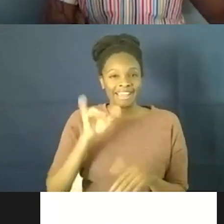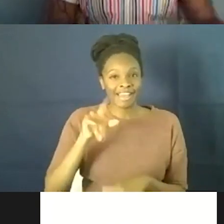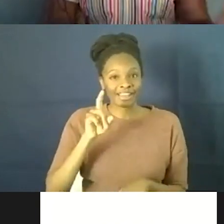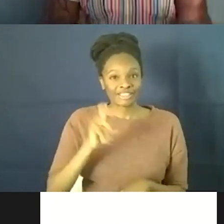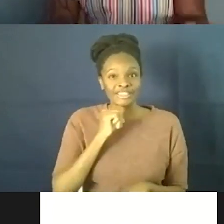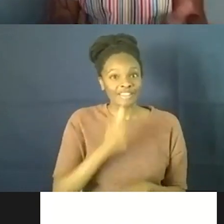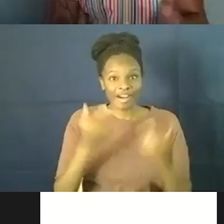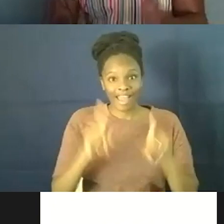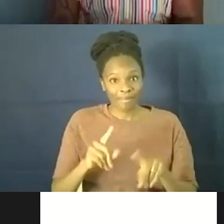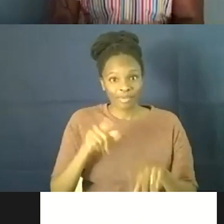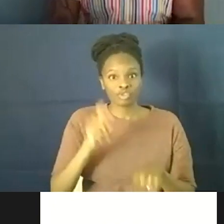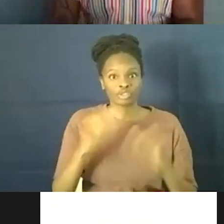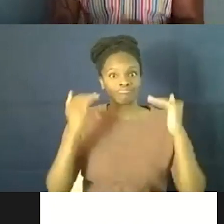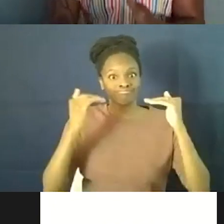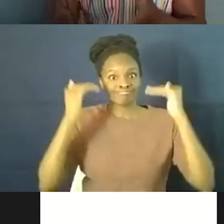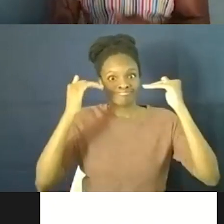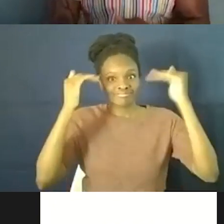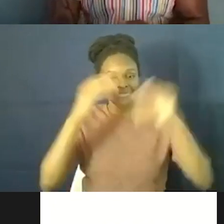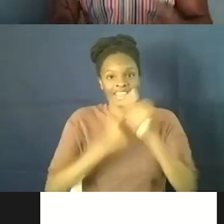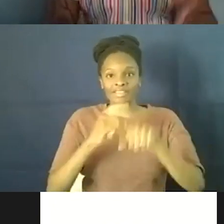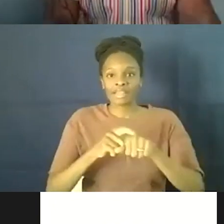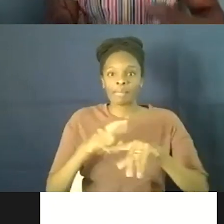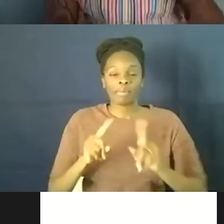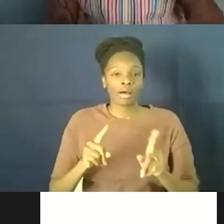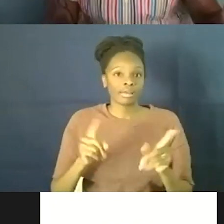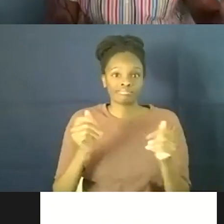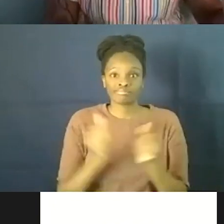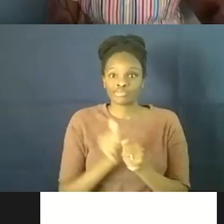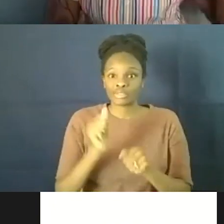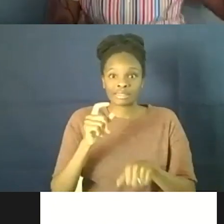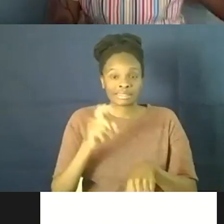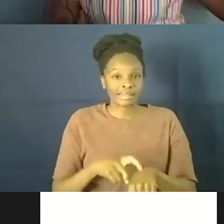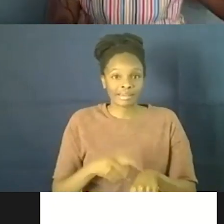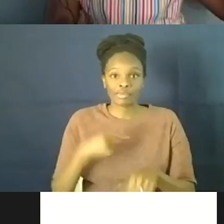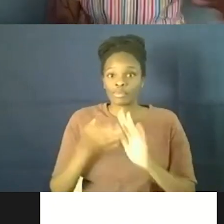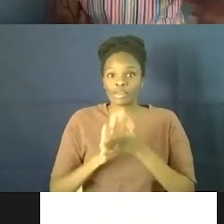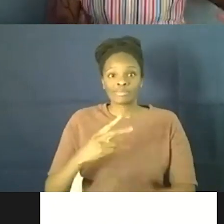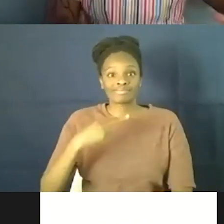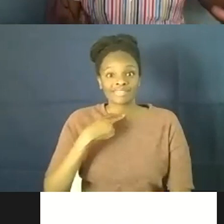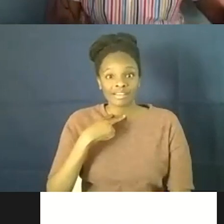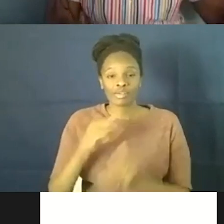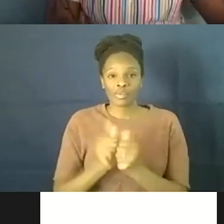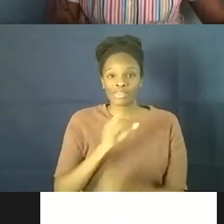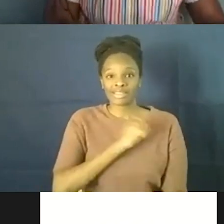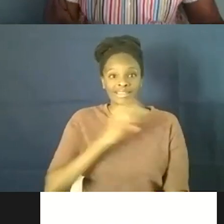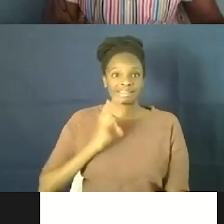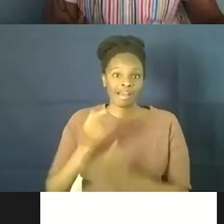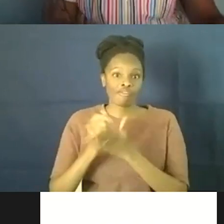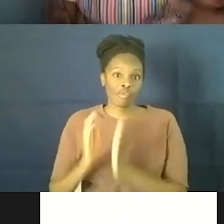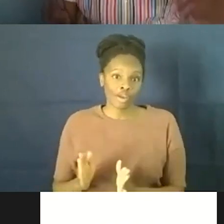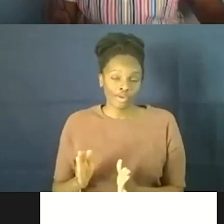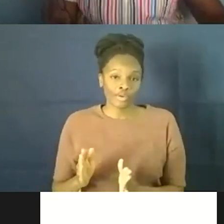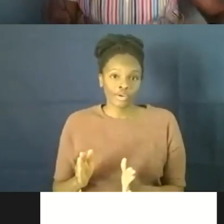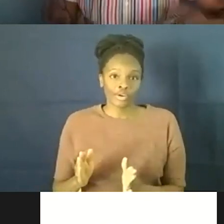television you're on. But it, as a lot of writers of color find, we get stuck in that staff writer rut because we're free.